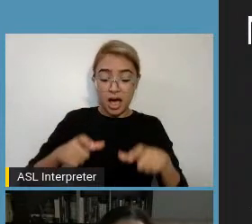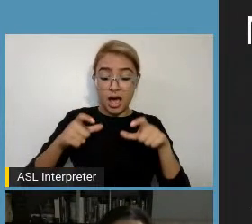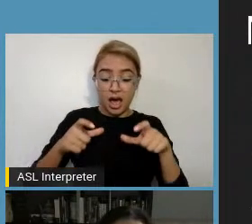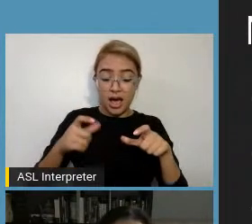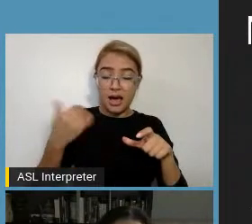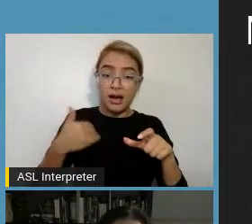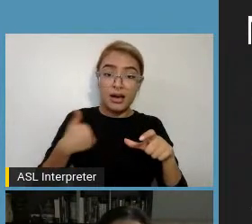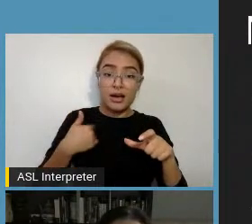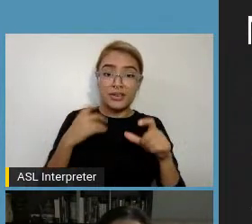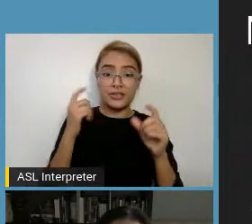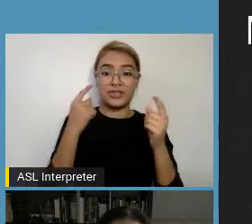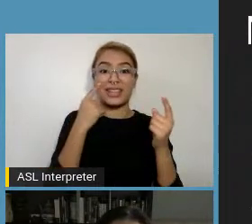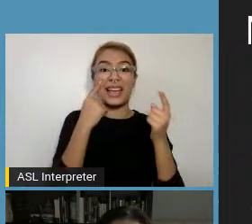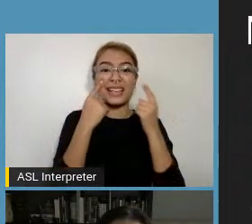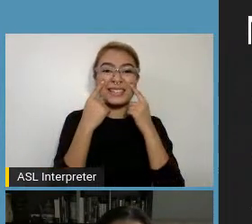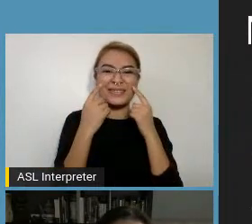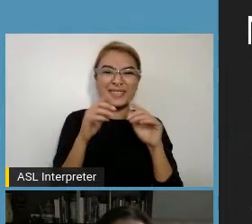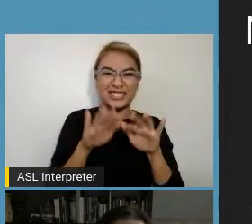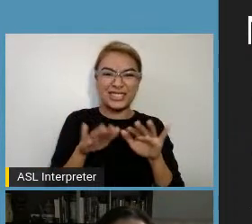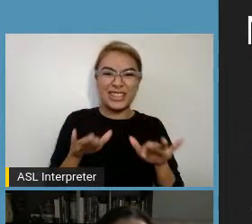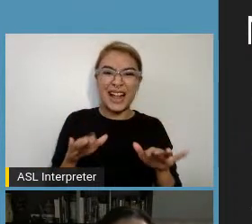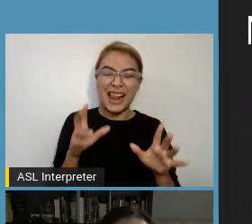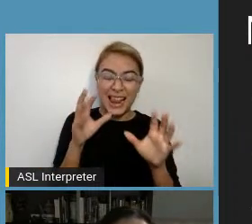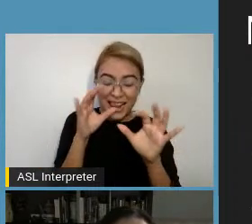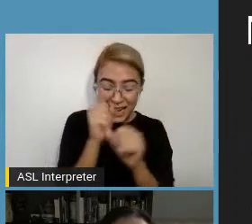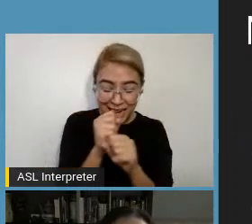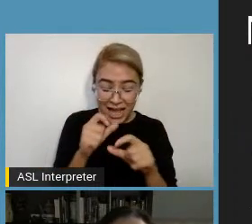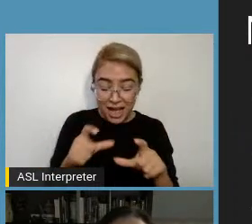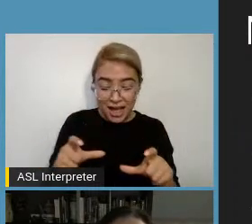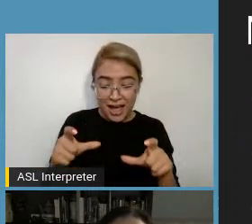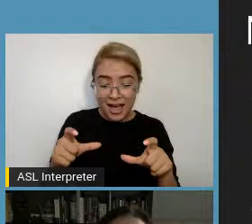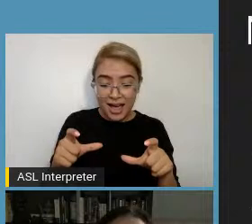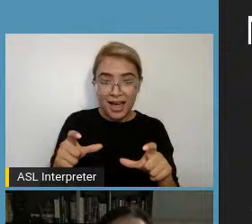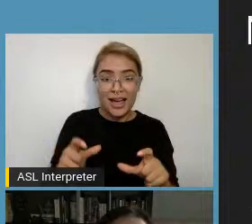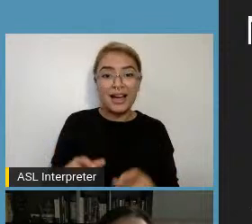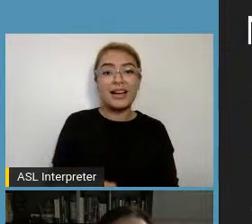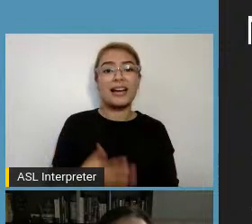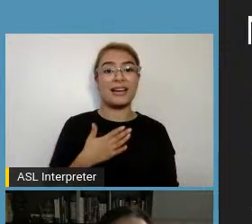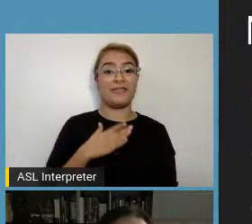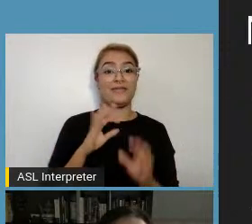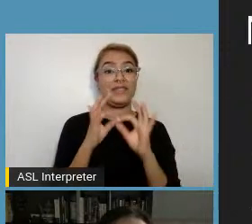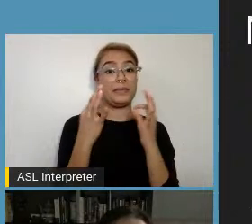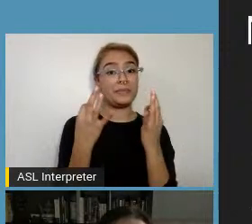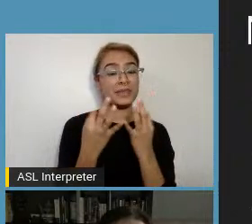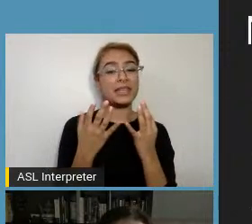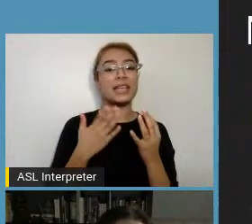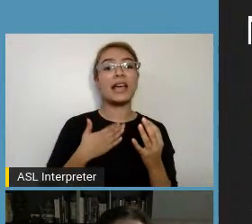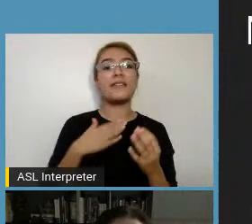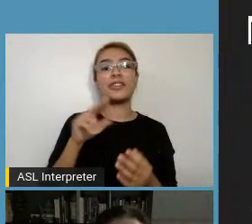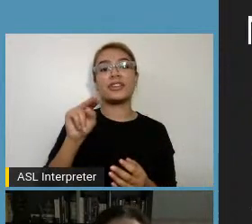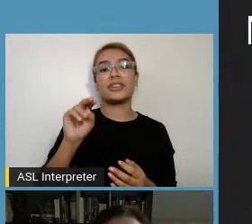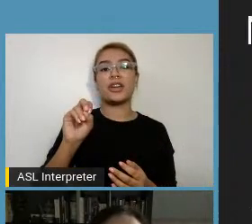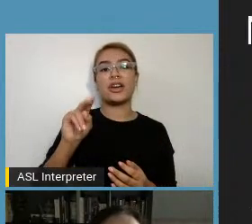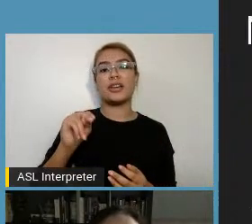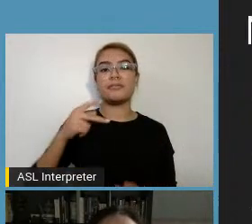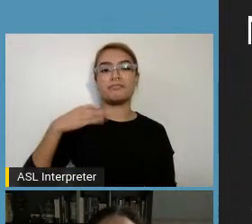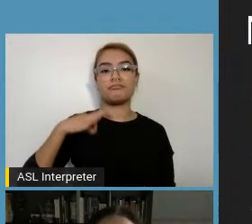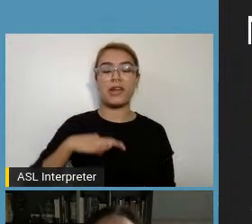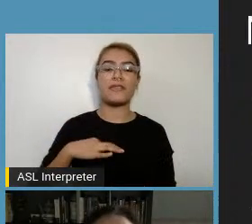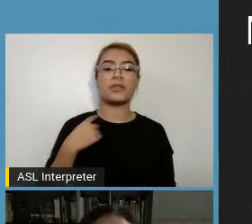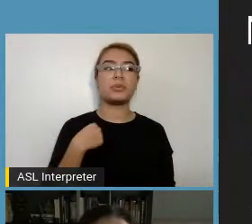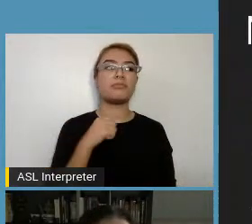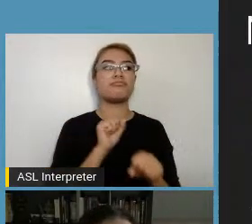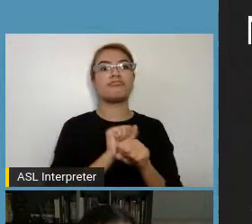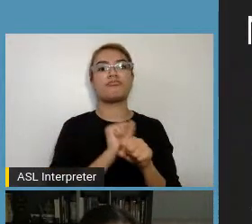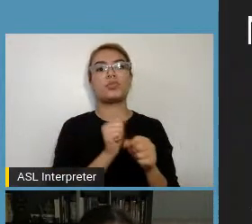of a child, they become really, really interesting. Our family had a nonprofit that we were working